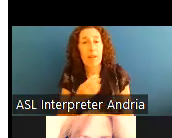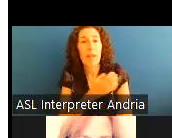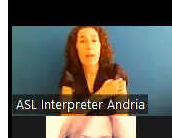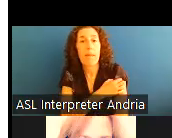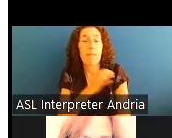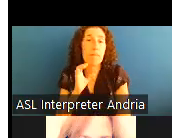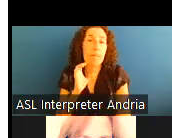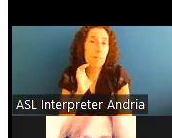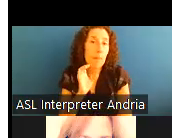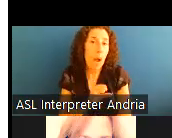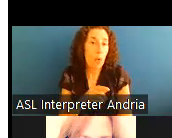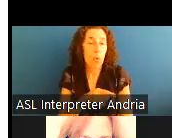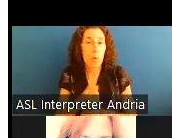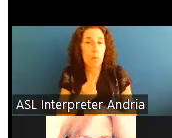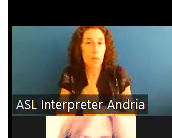options.